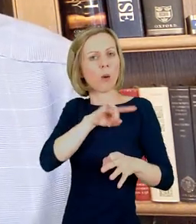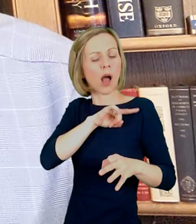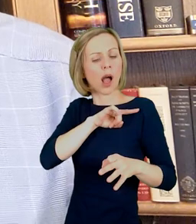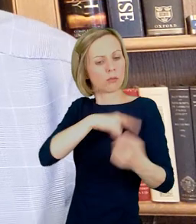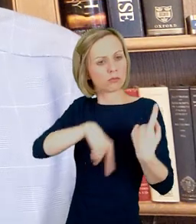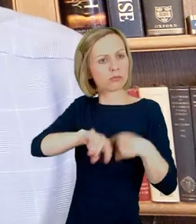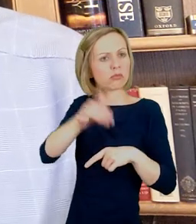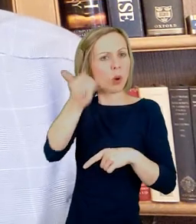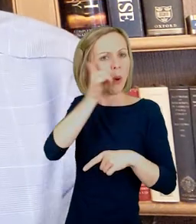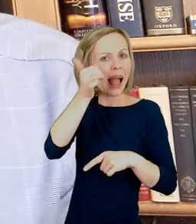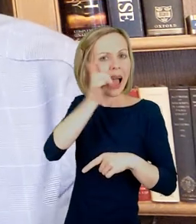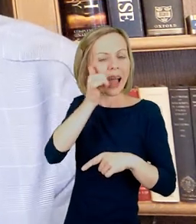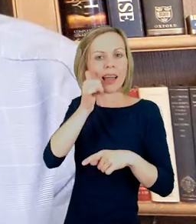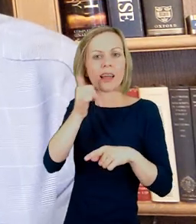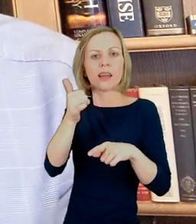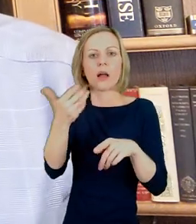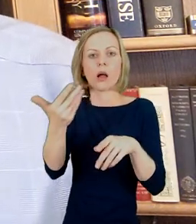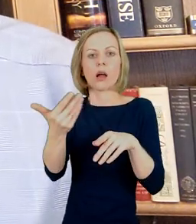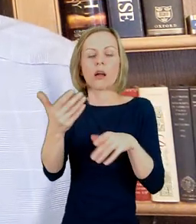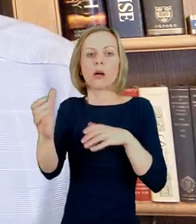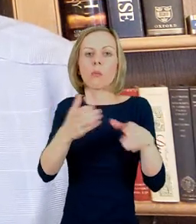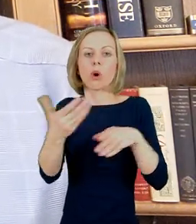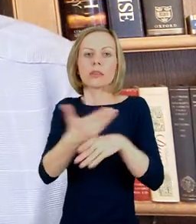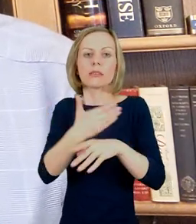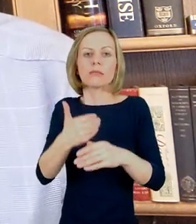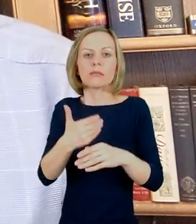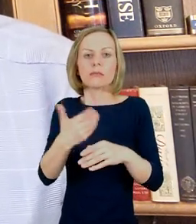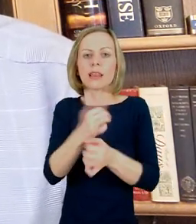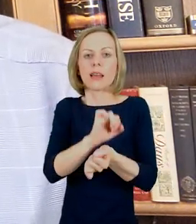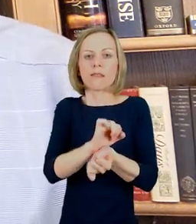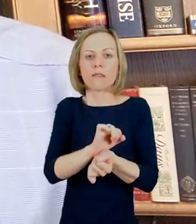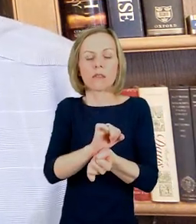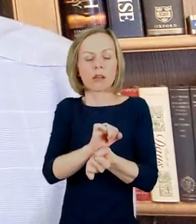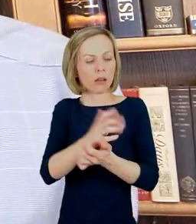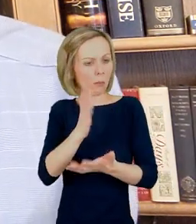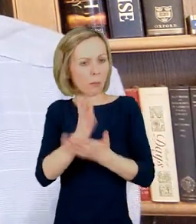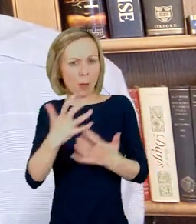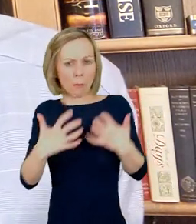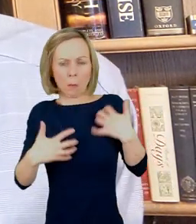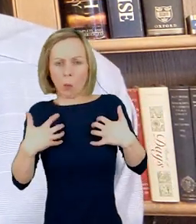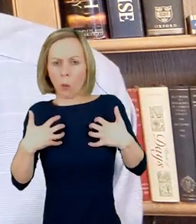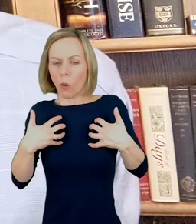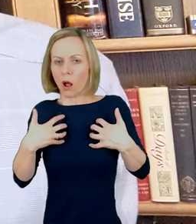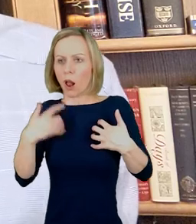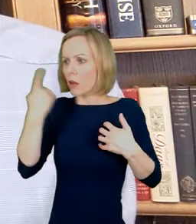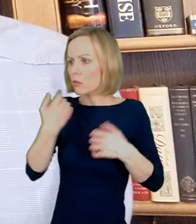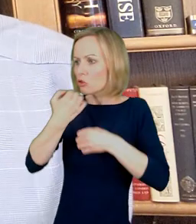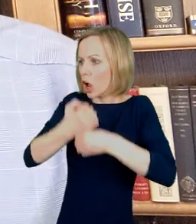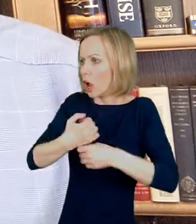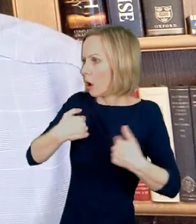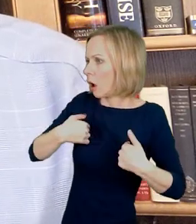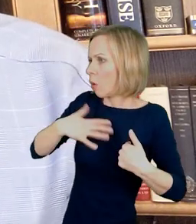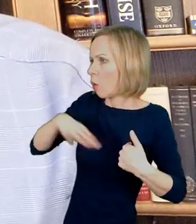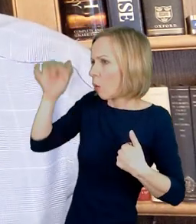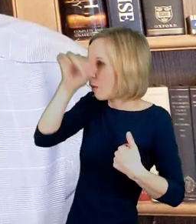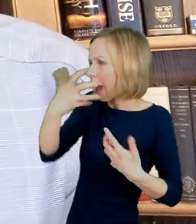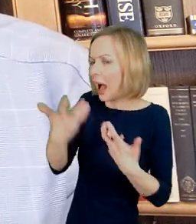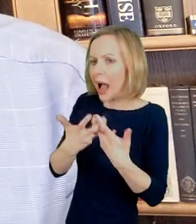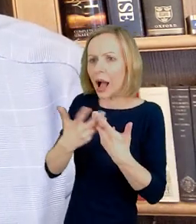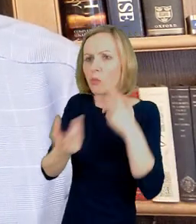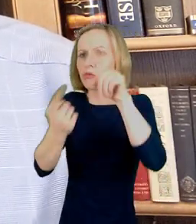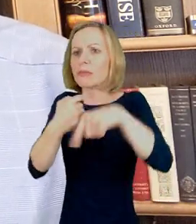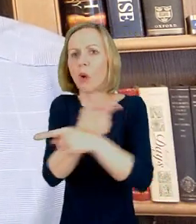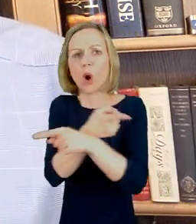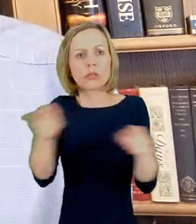awakened a passion to ensure that churches in London had the best available wisdom on how to respond pastorally